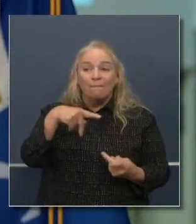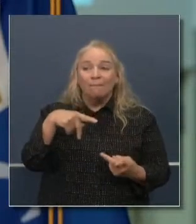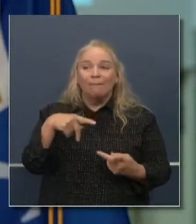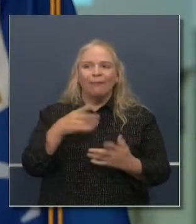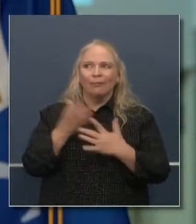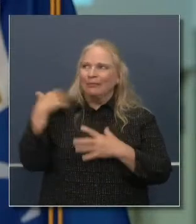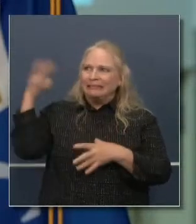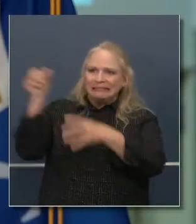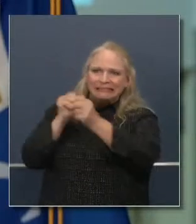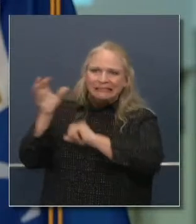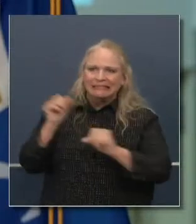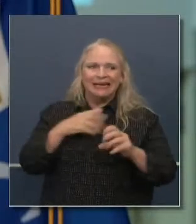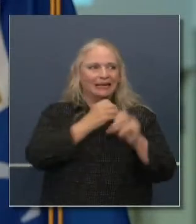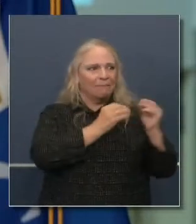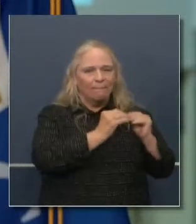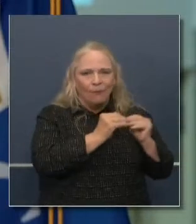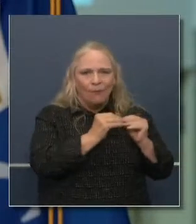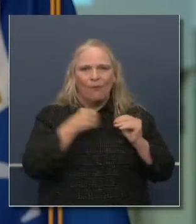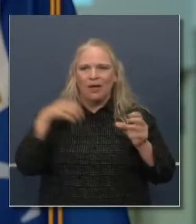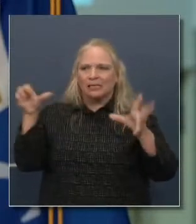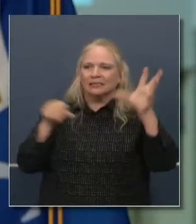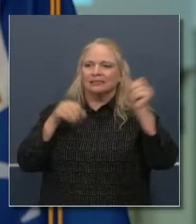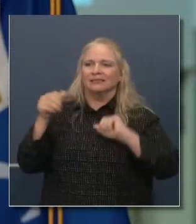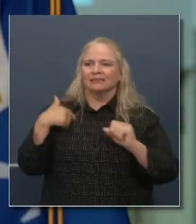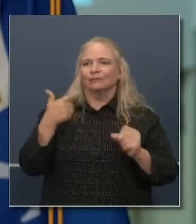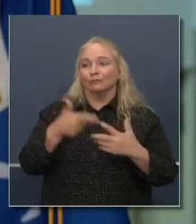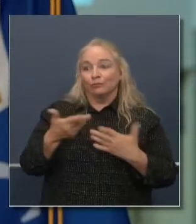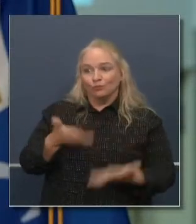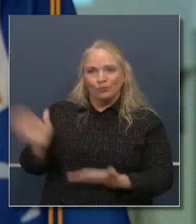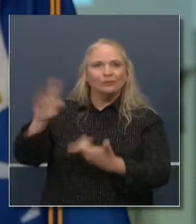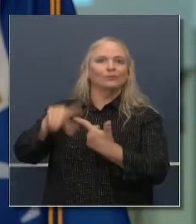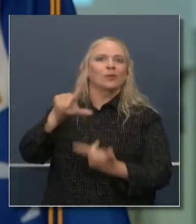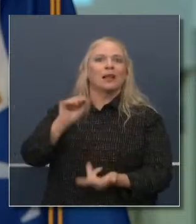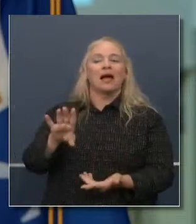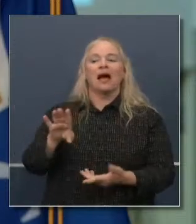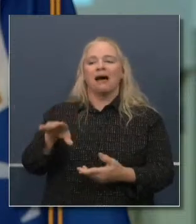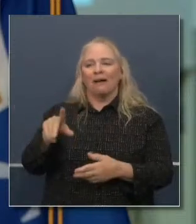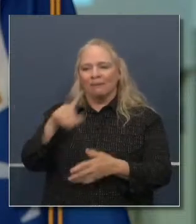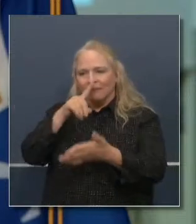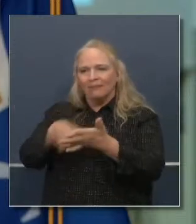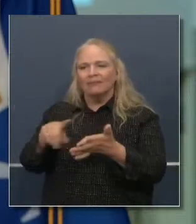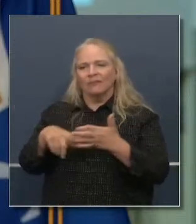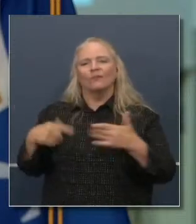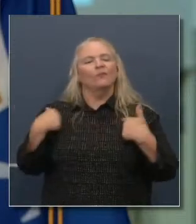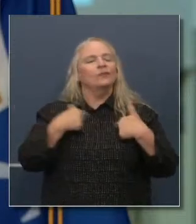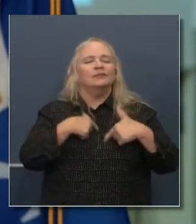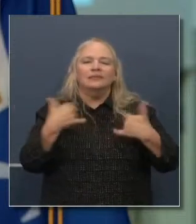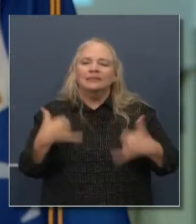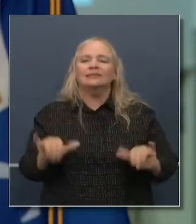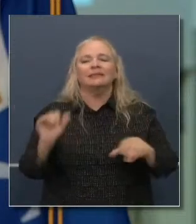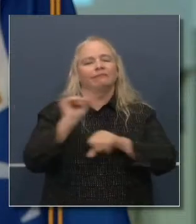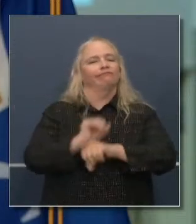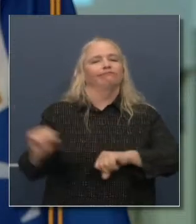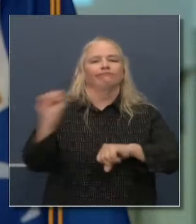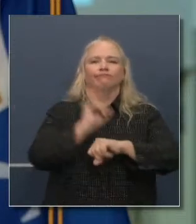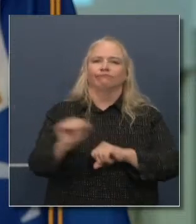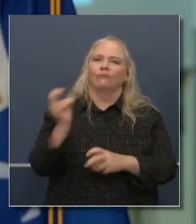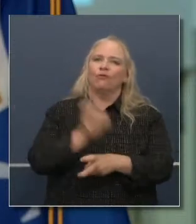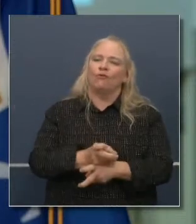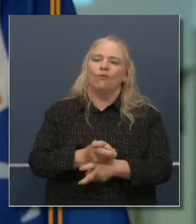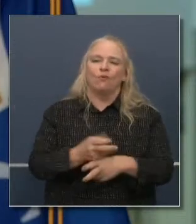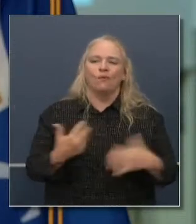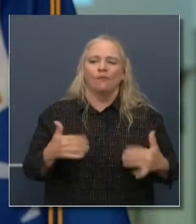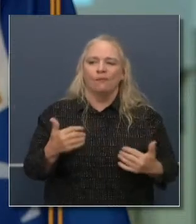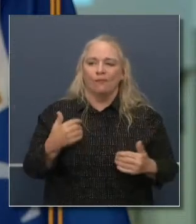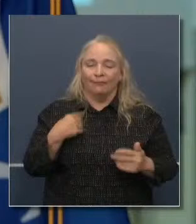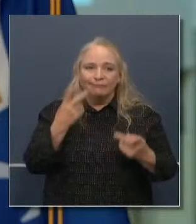that were long-standing concerns. We're continuing now when you see a scale of testing